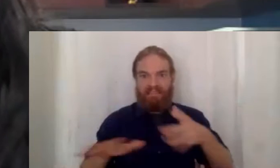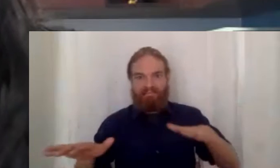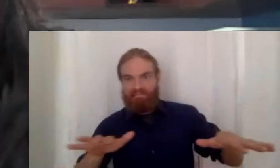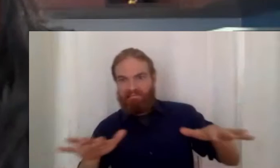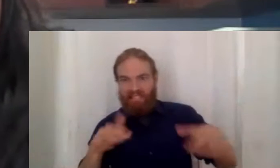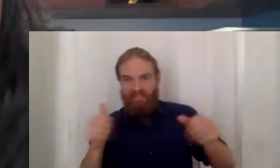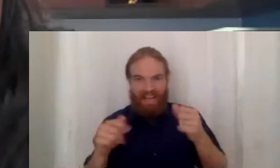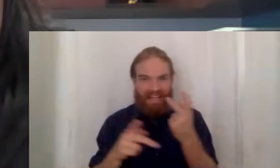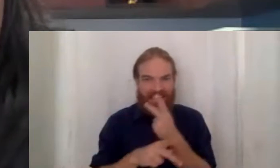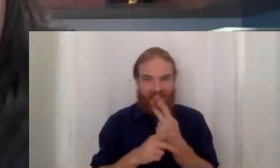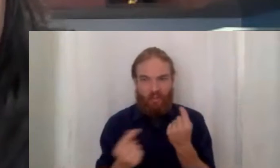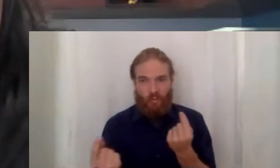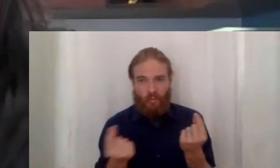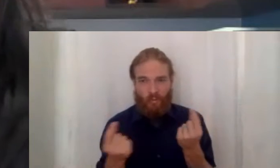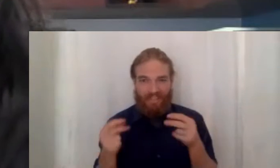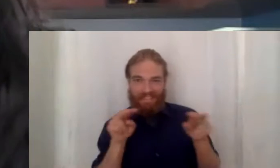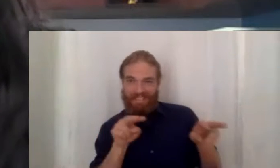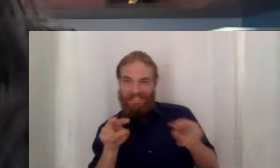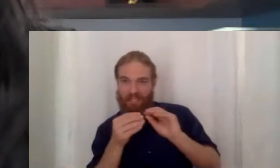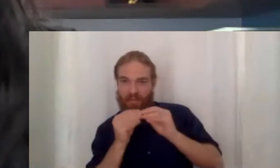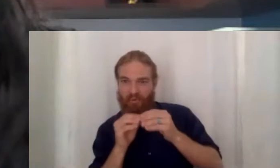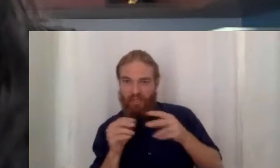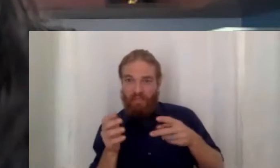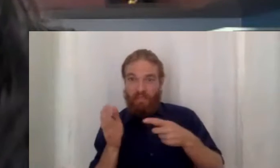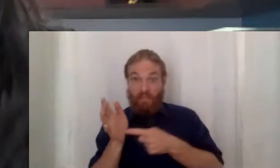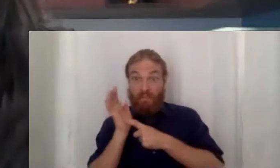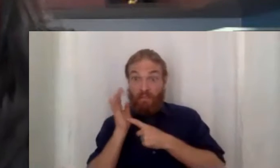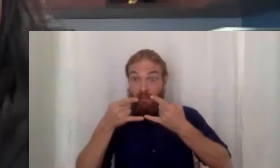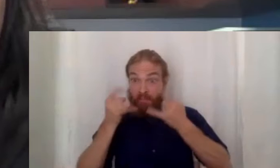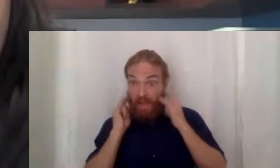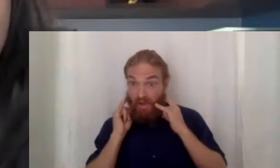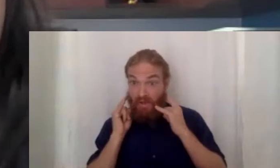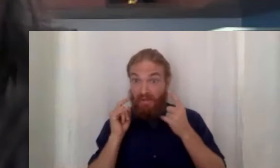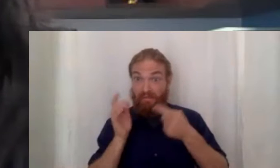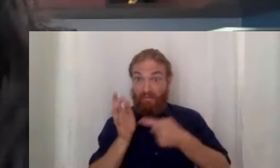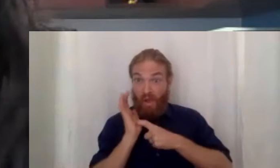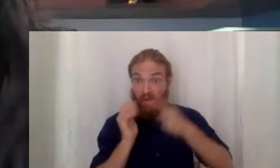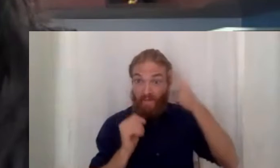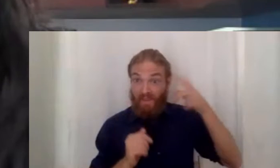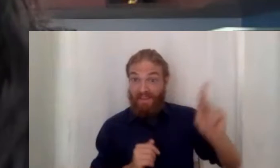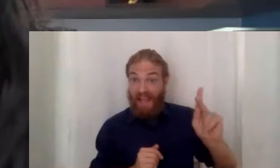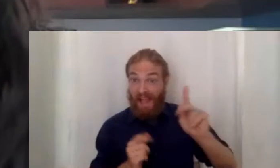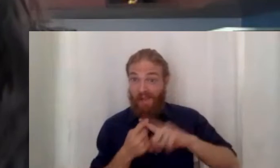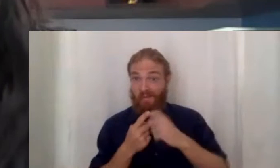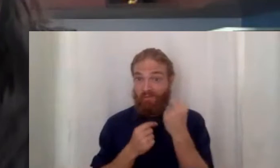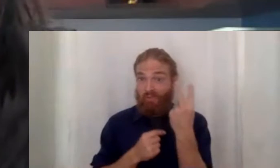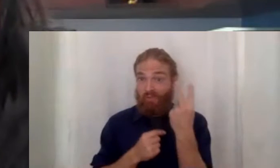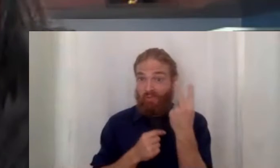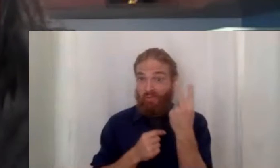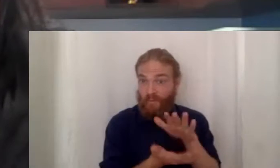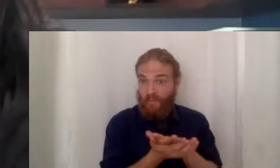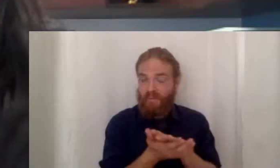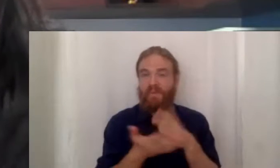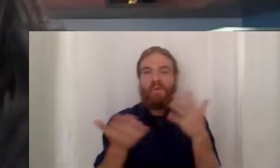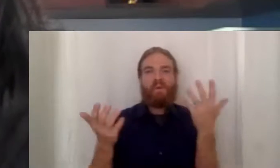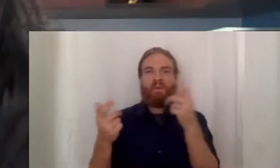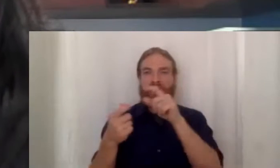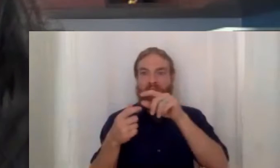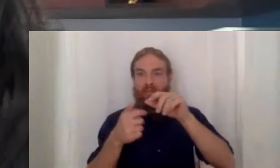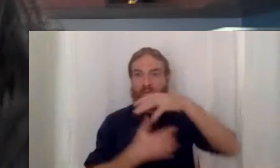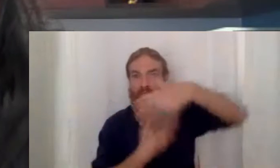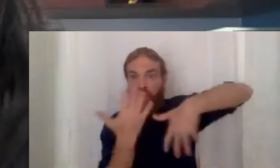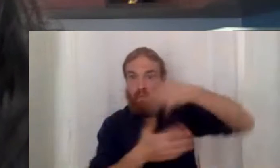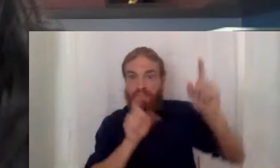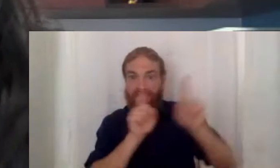mask order for K-12 education? Does that mean if you're a certain size, we need to do masks? I know in my own district, as soon as we